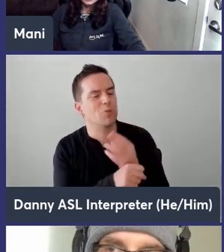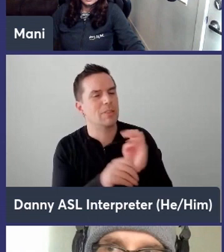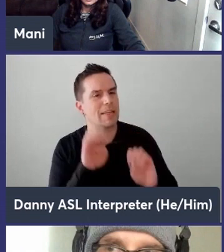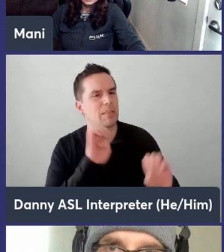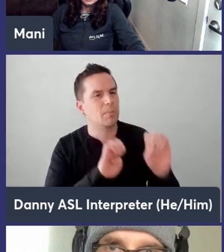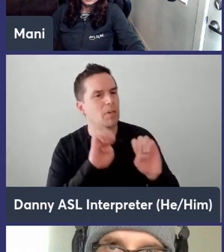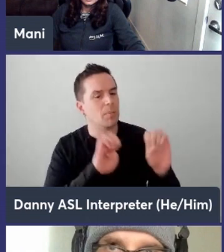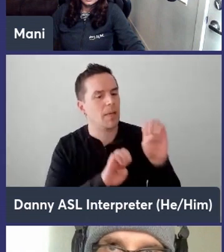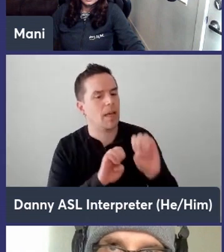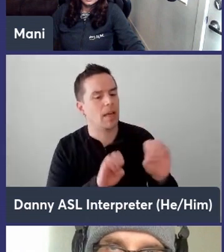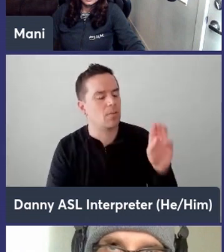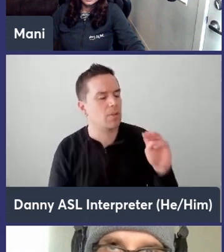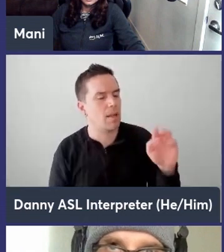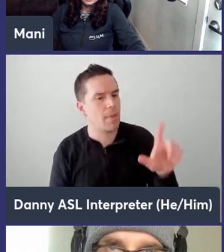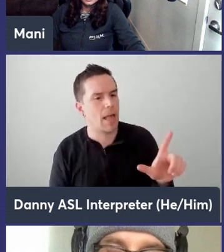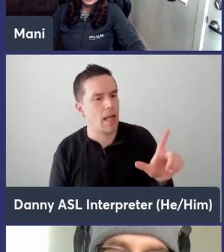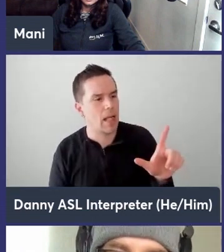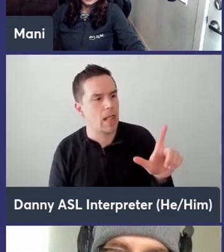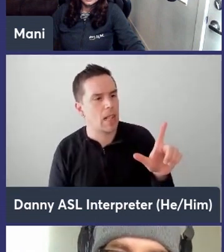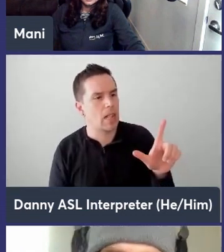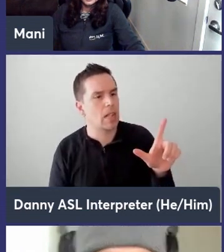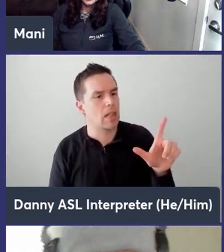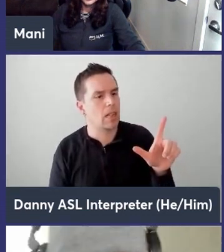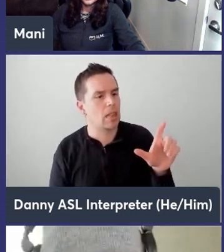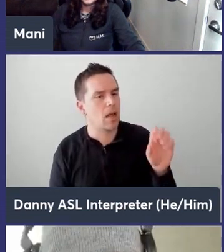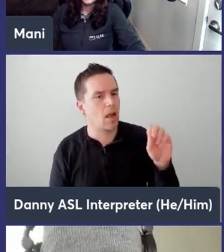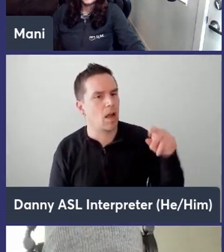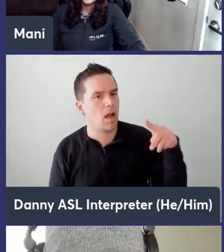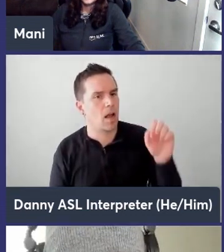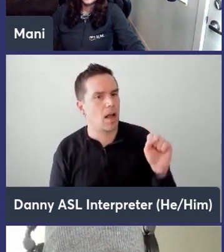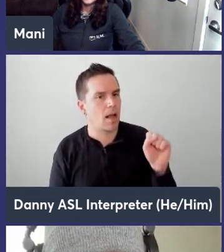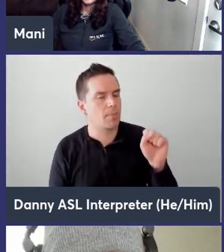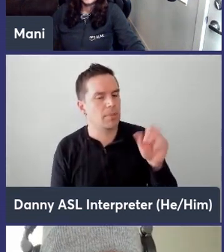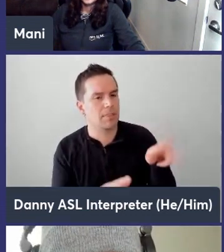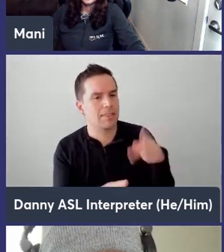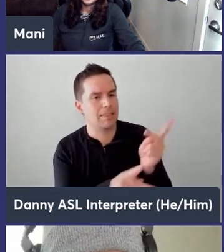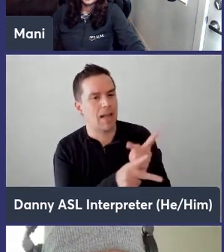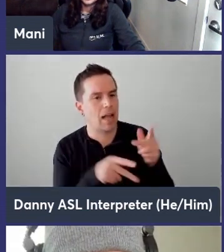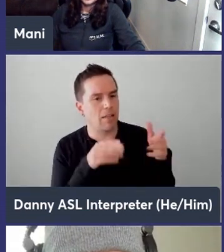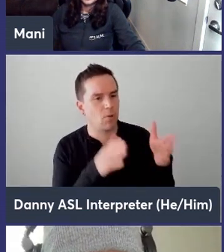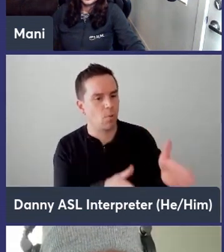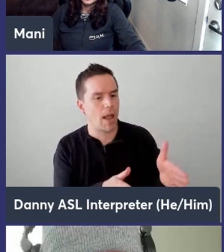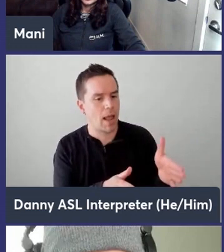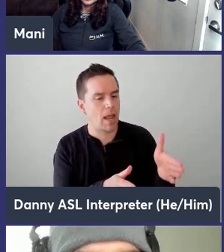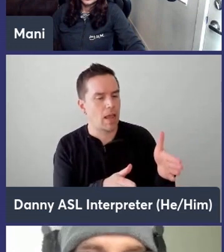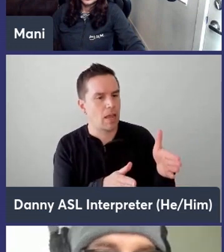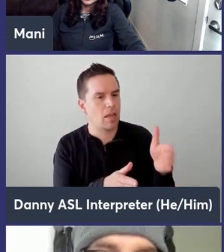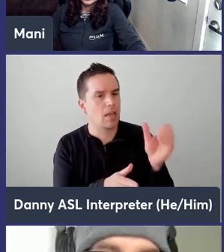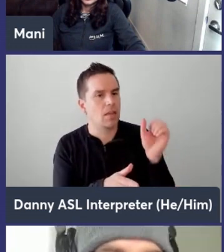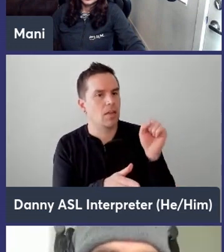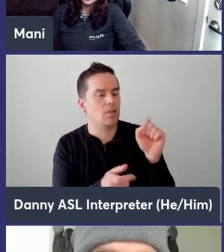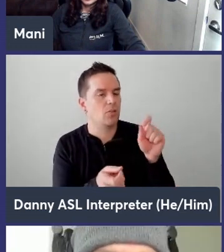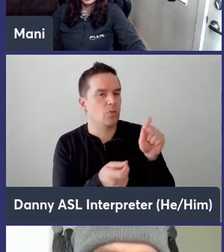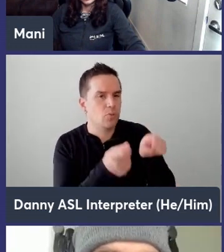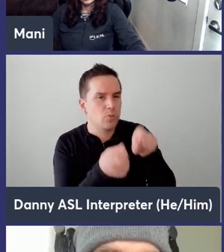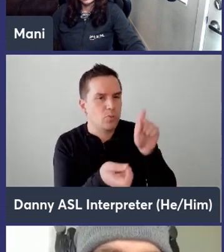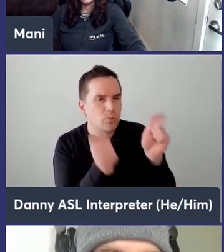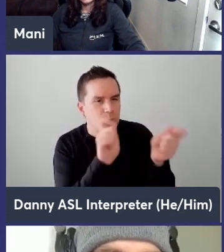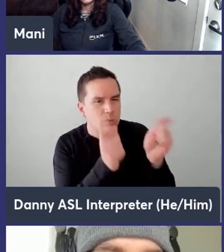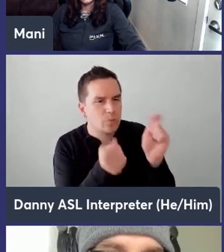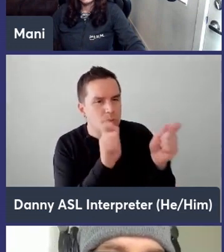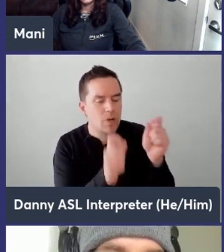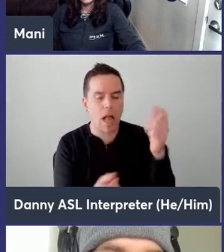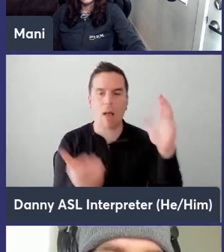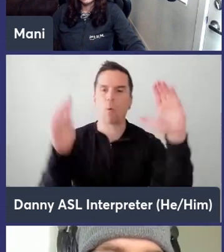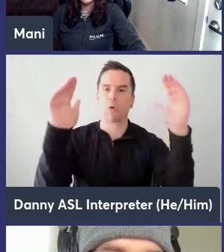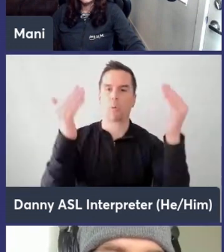ML work, like ML ops style way to tune it? Like, I want to compare how